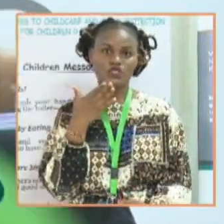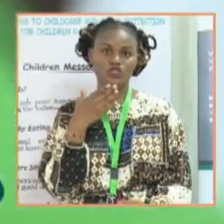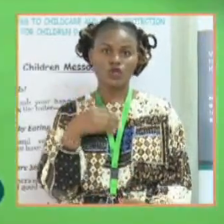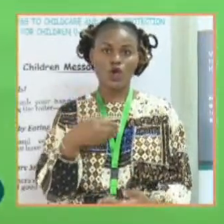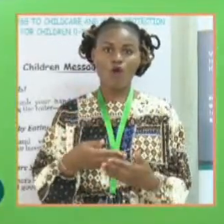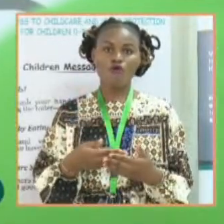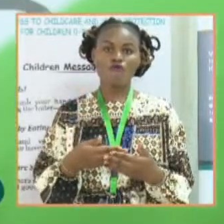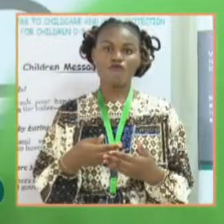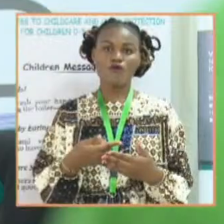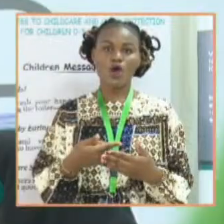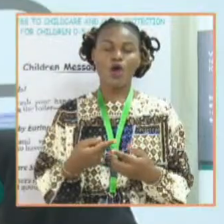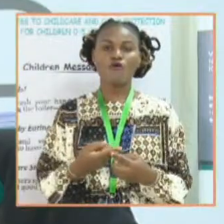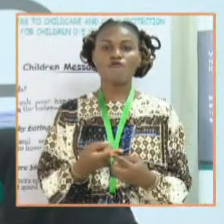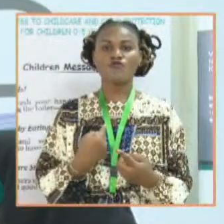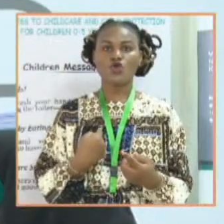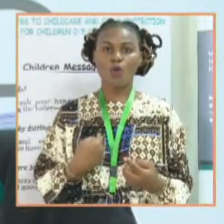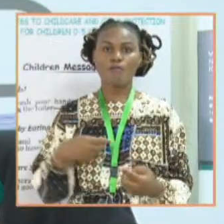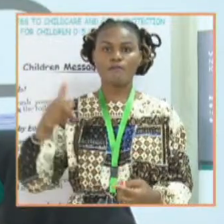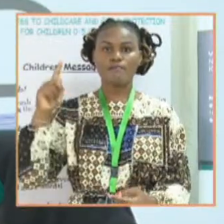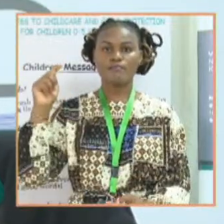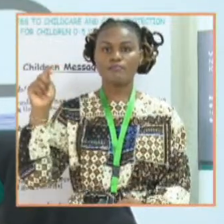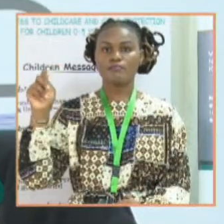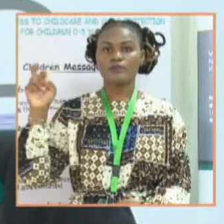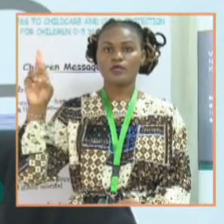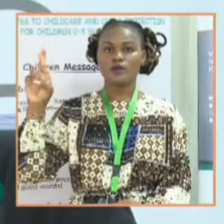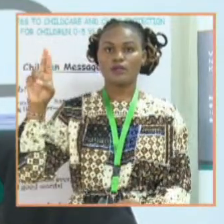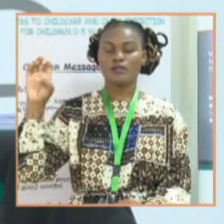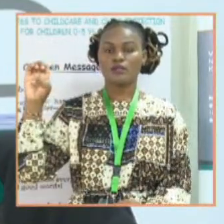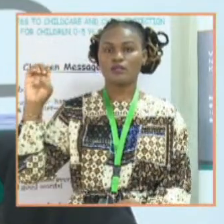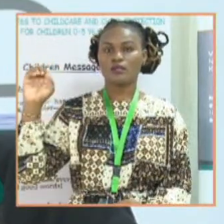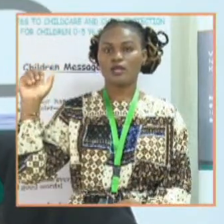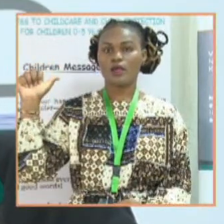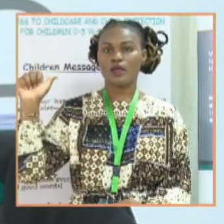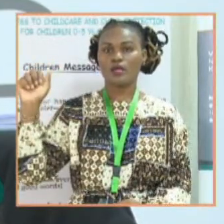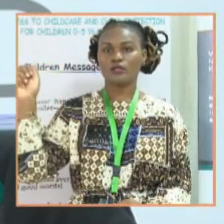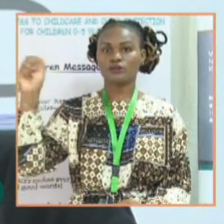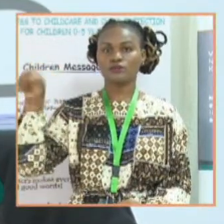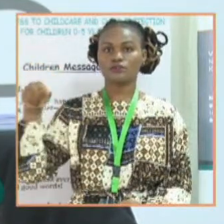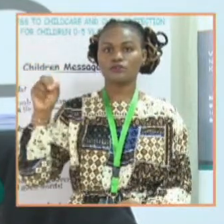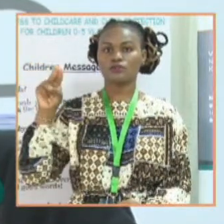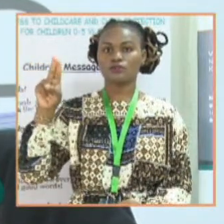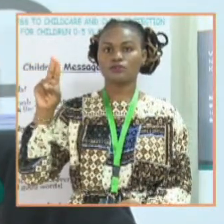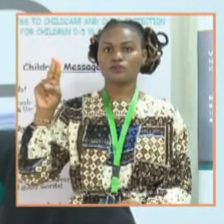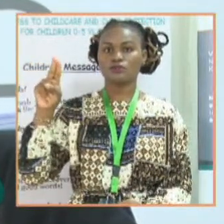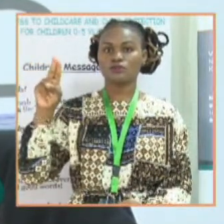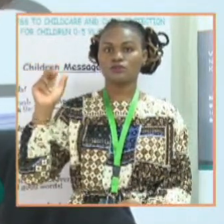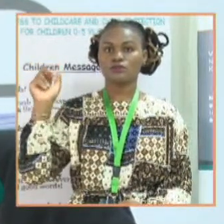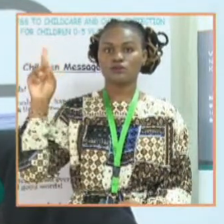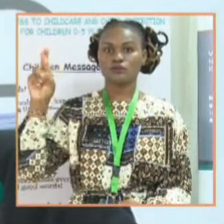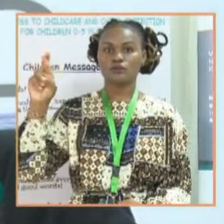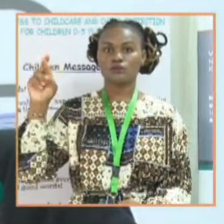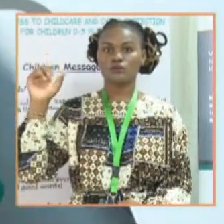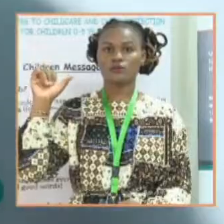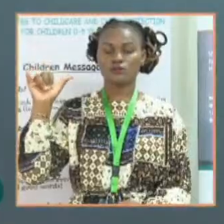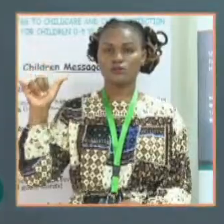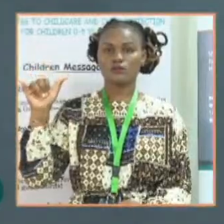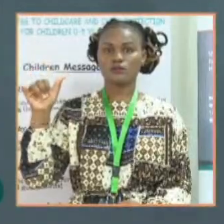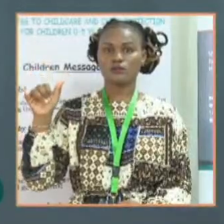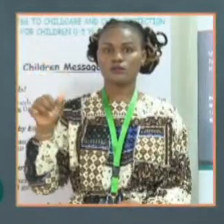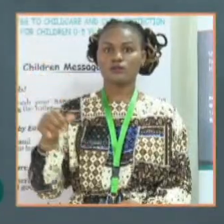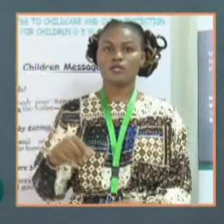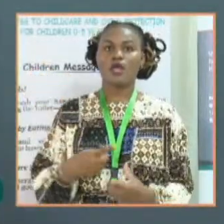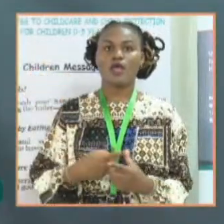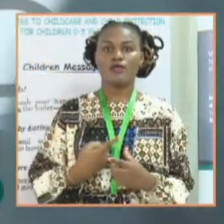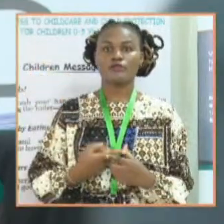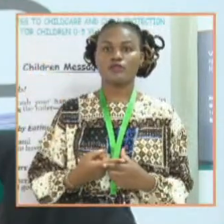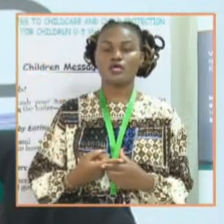able to utilize that money. So the other reason was that late disbursement was one reason that was